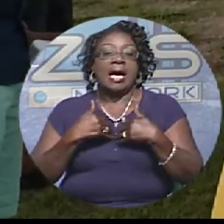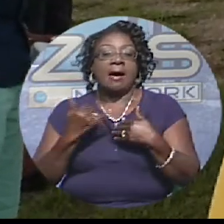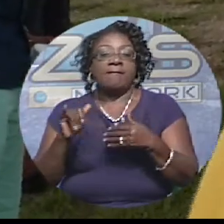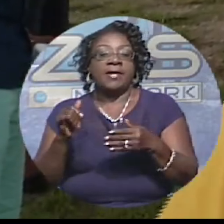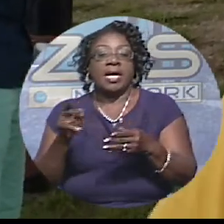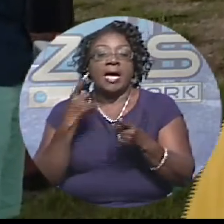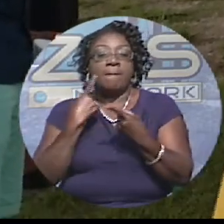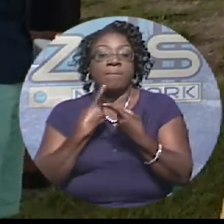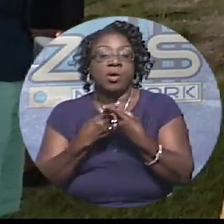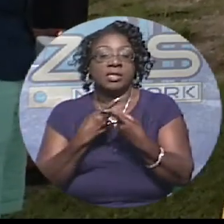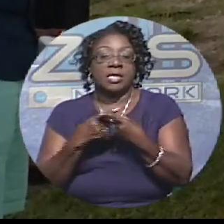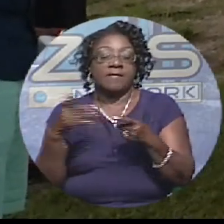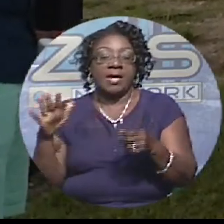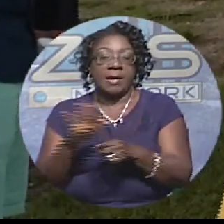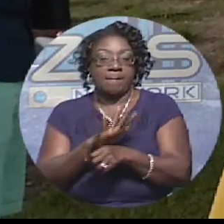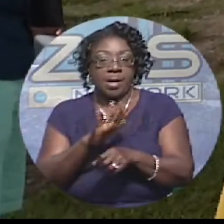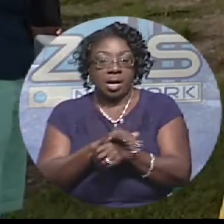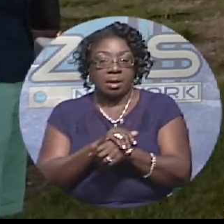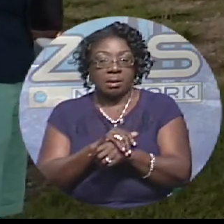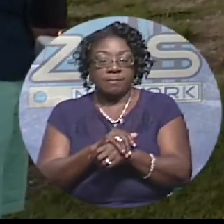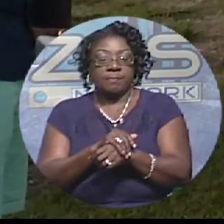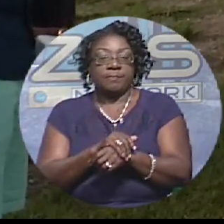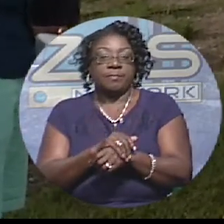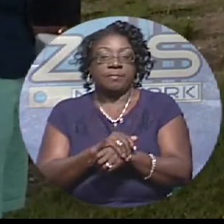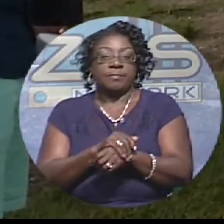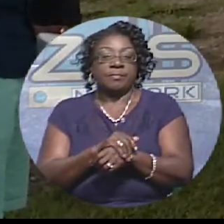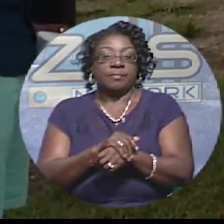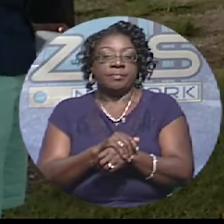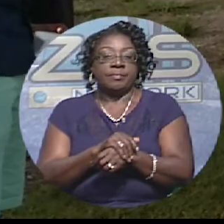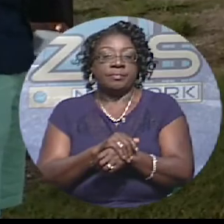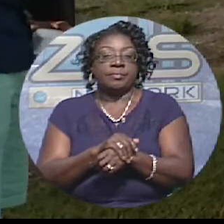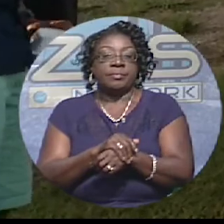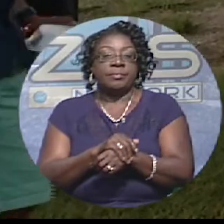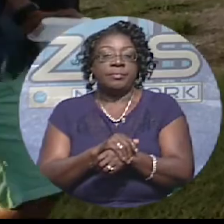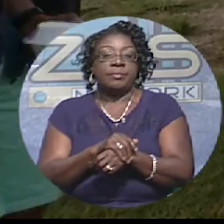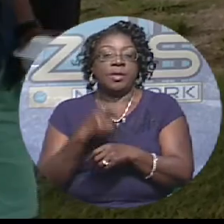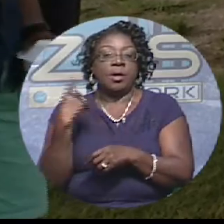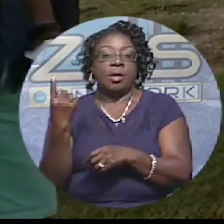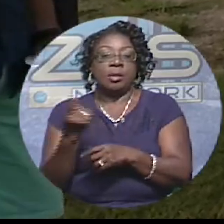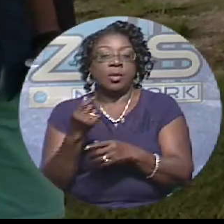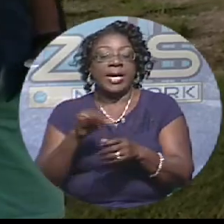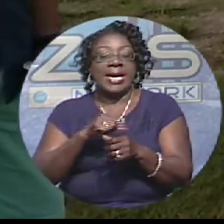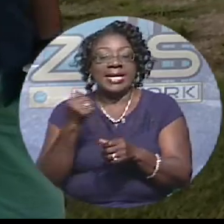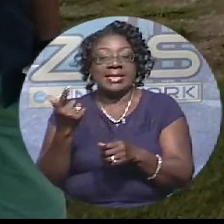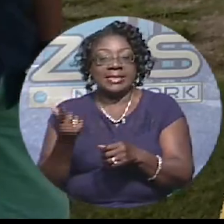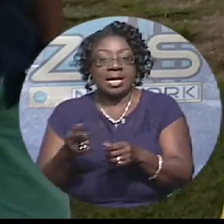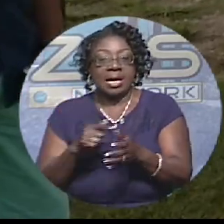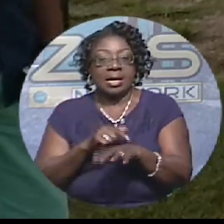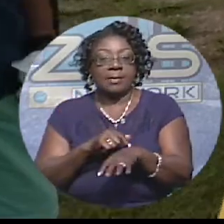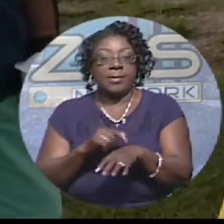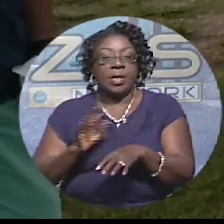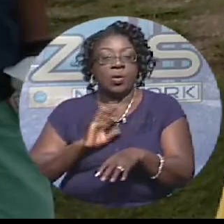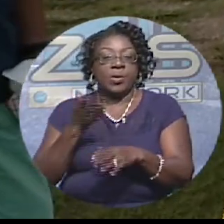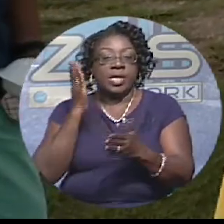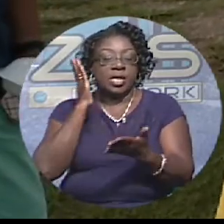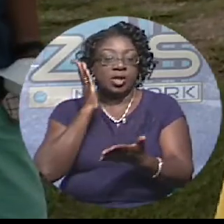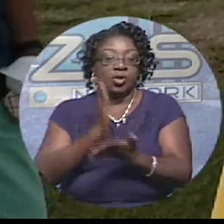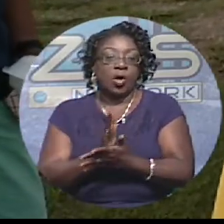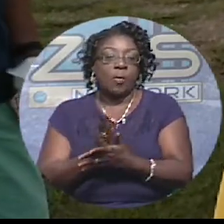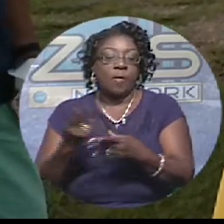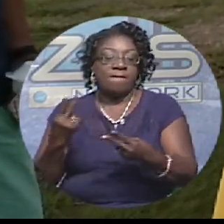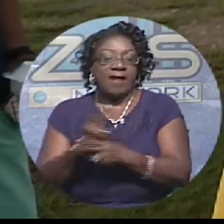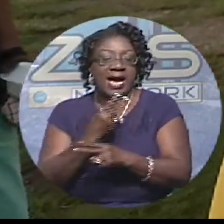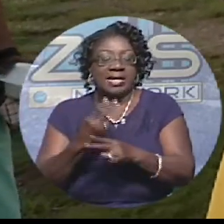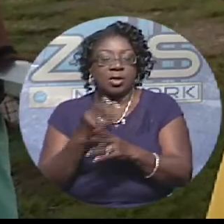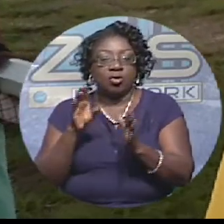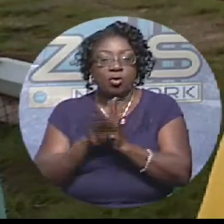impact. It's too early for us to jump up and down about it. Although, you know, anytime we can prevent violent crime,